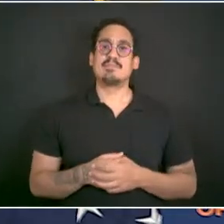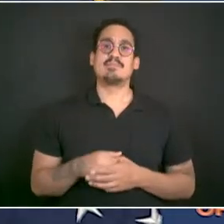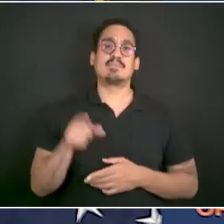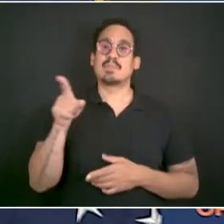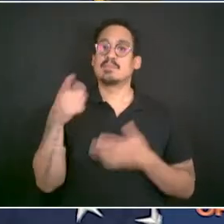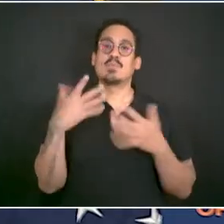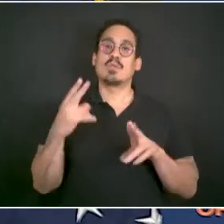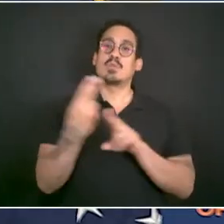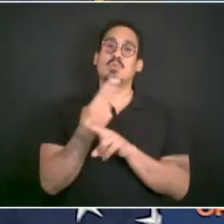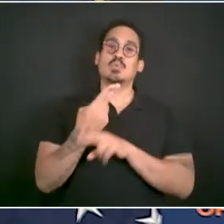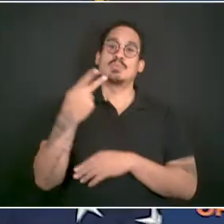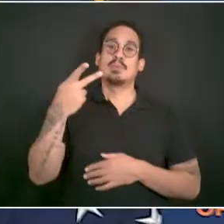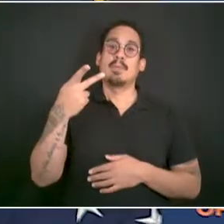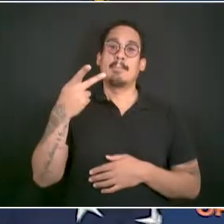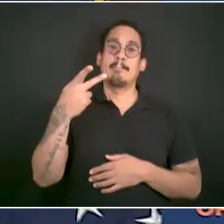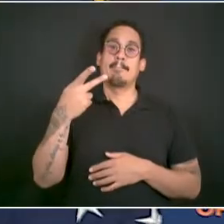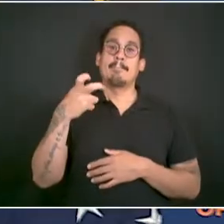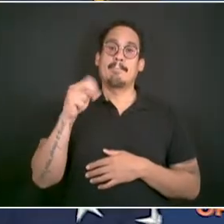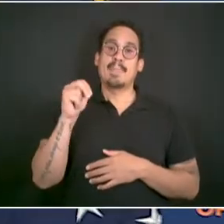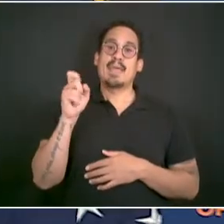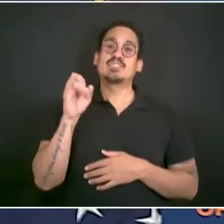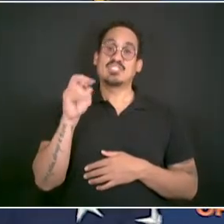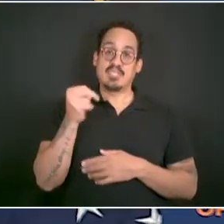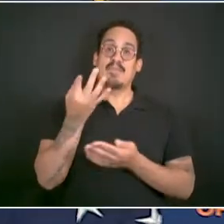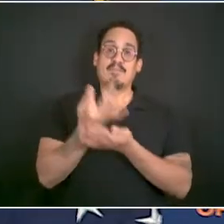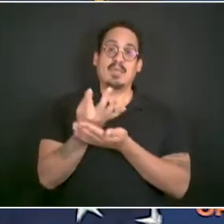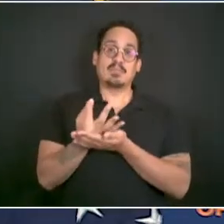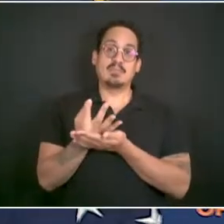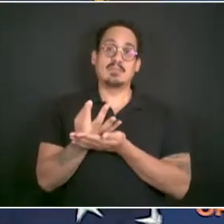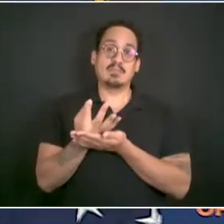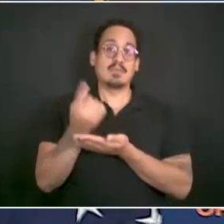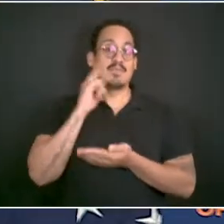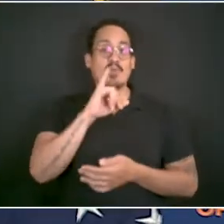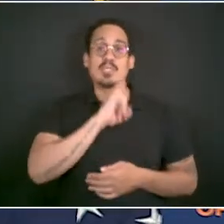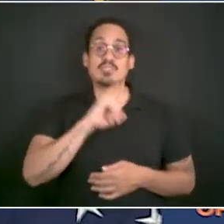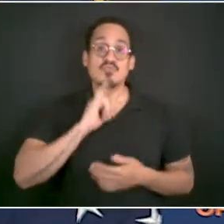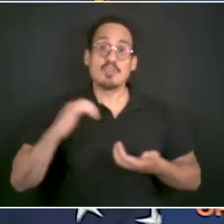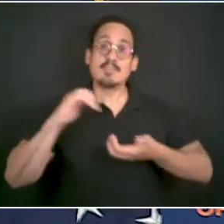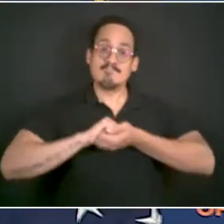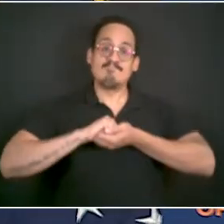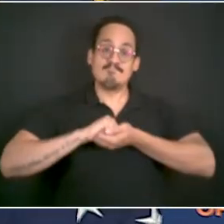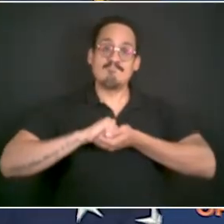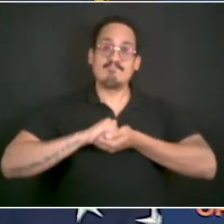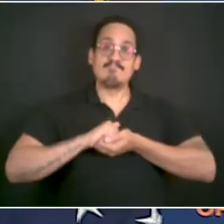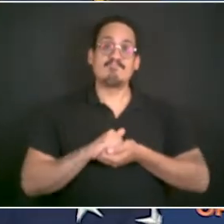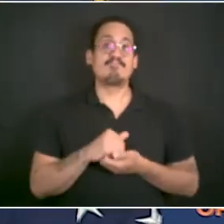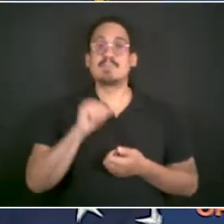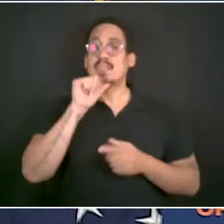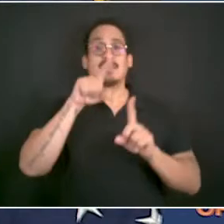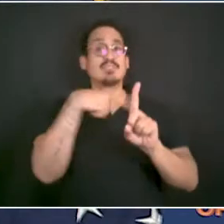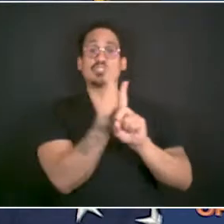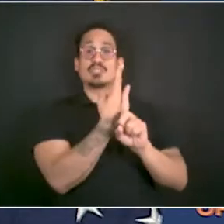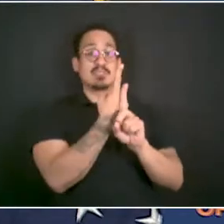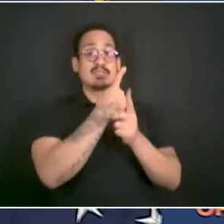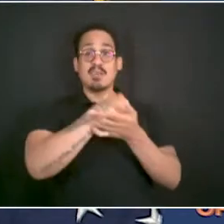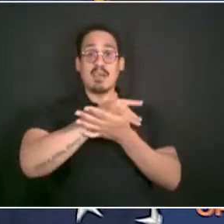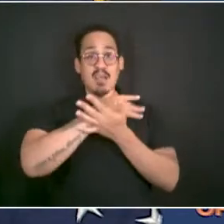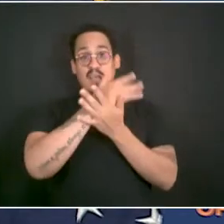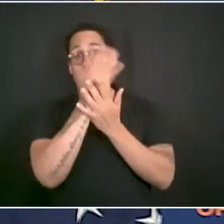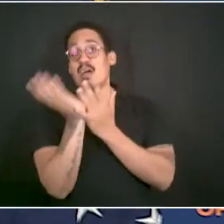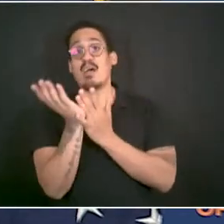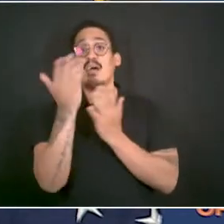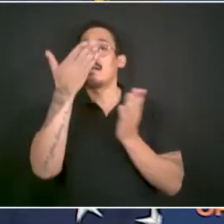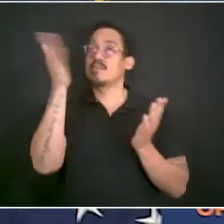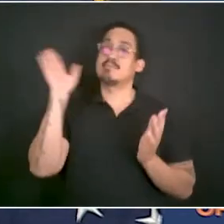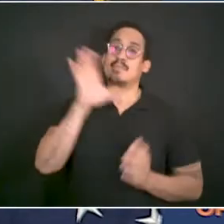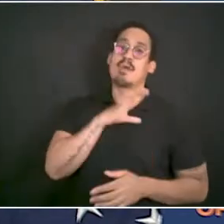in Israel, which is a real partner of ours. Let's not look at some of the council legislation that did not want to deal